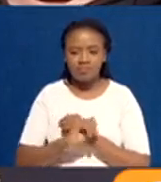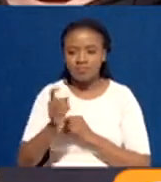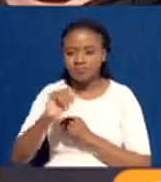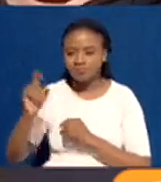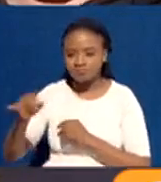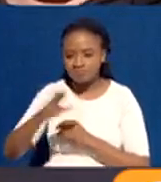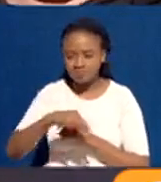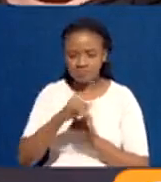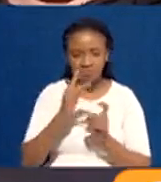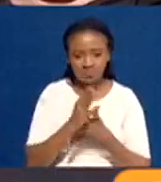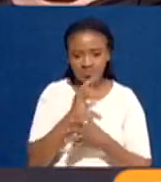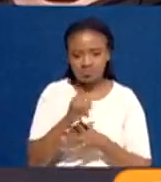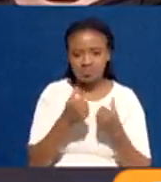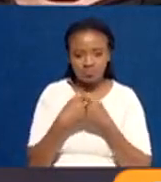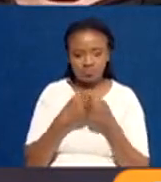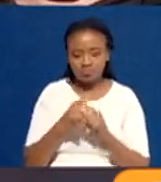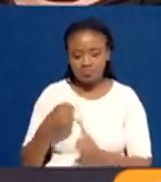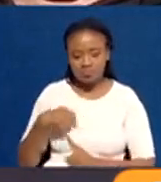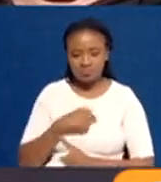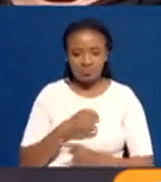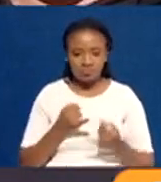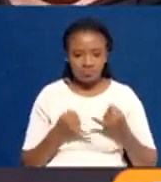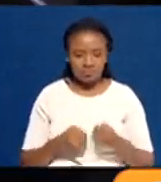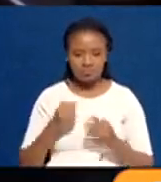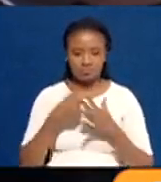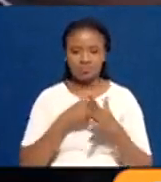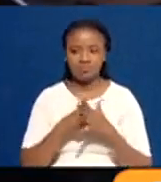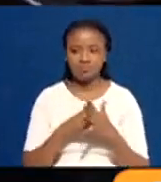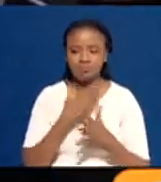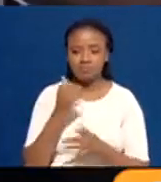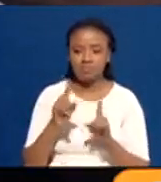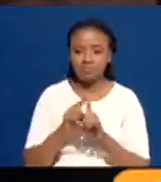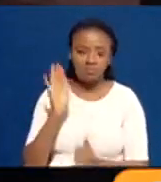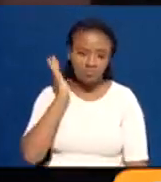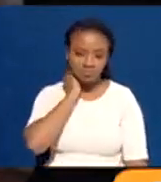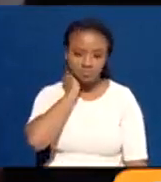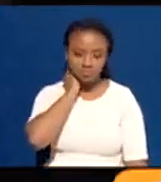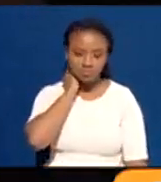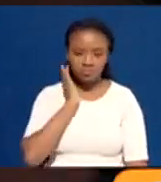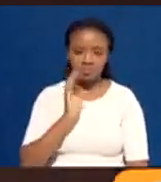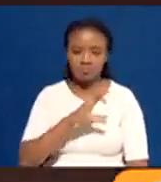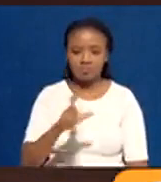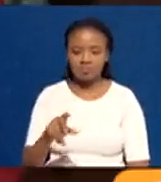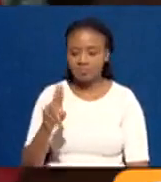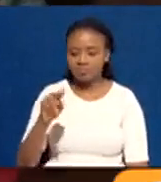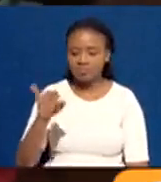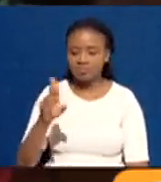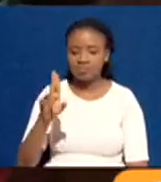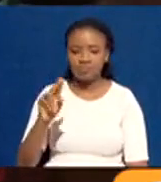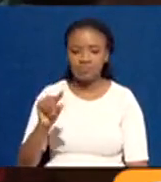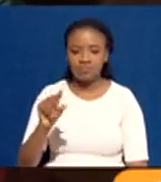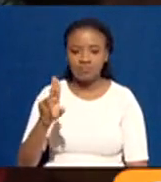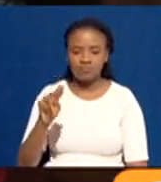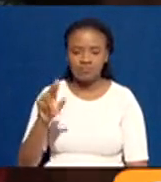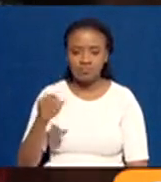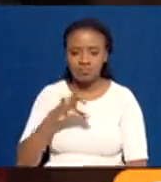a challenge, but we have tried to do the best that we could in the circumstances. In Muranga County, Chege Njuguna clinched the UDA party ticket after garnering